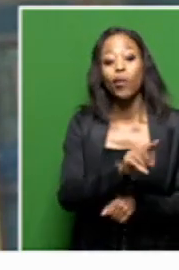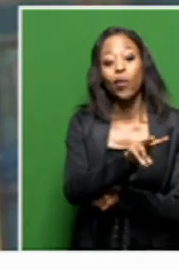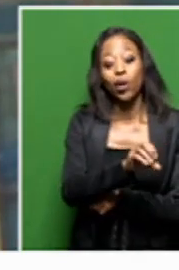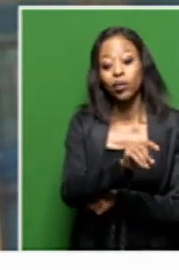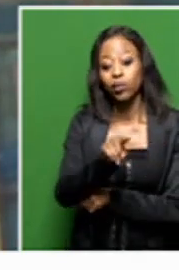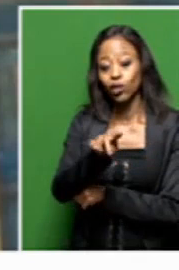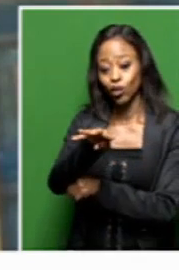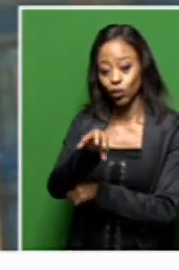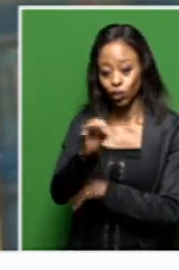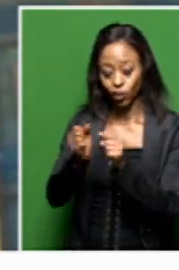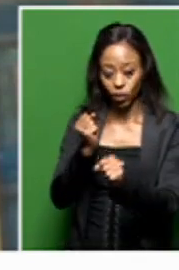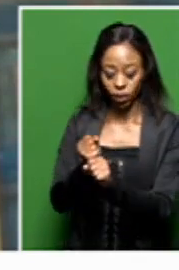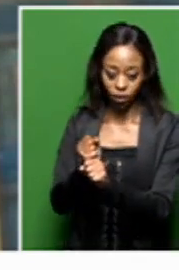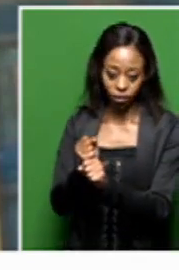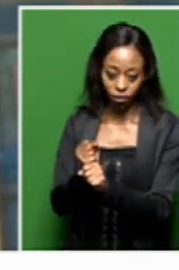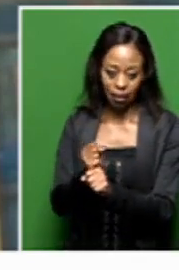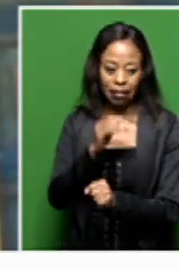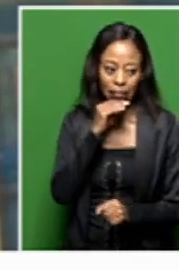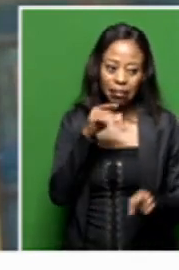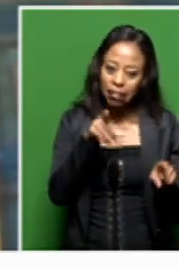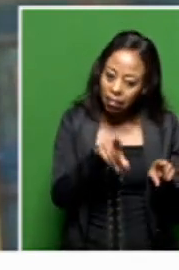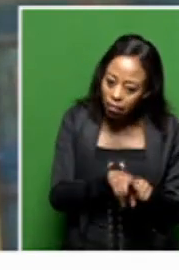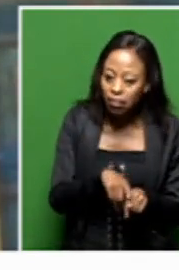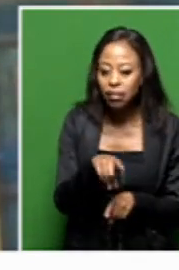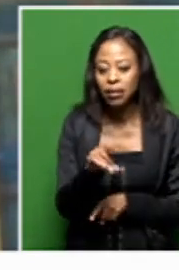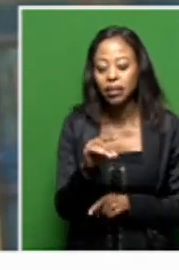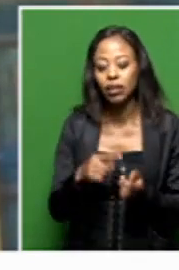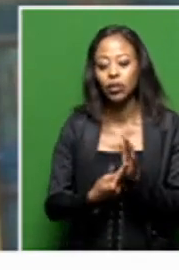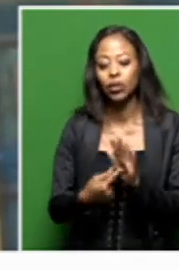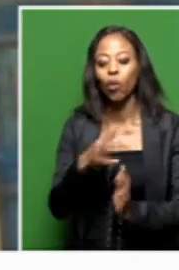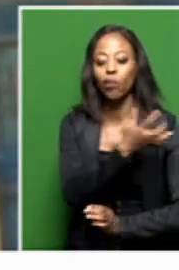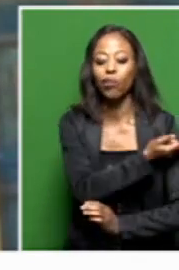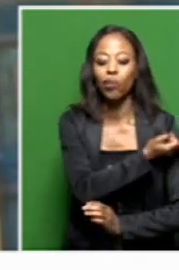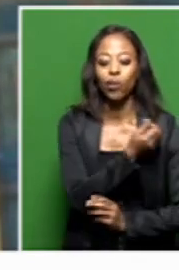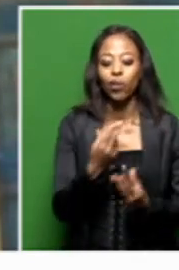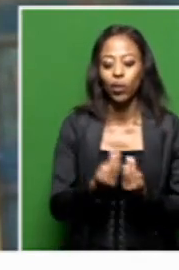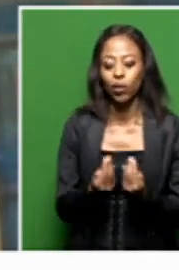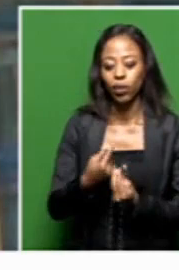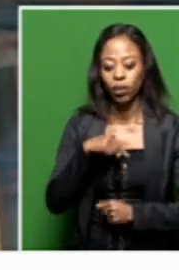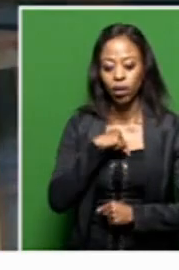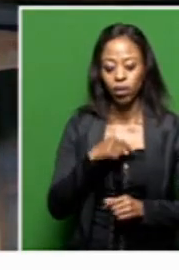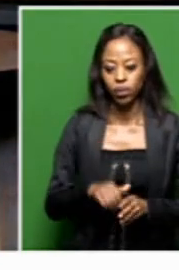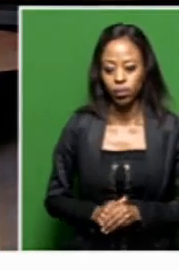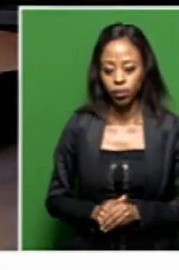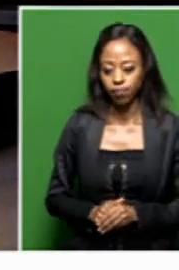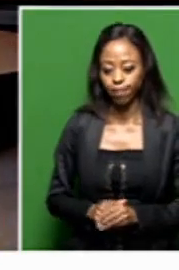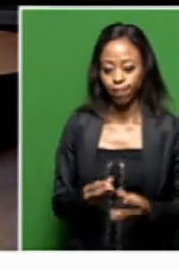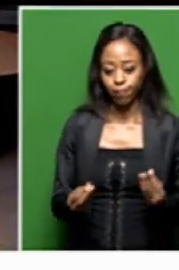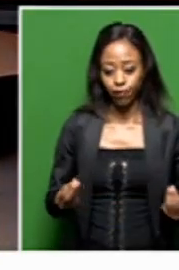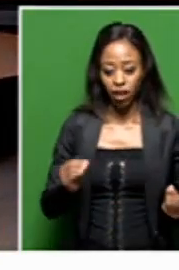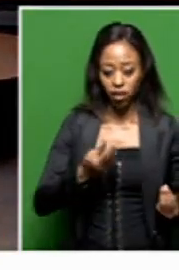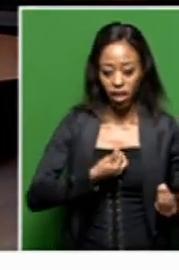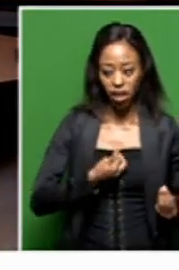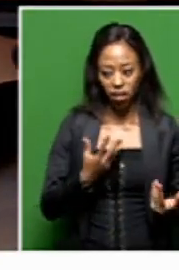40 years of age, which in a way reflects also our vaccination coverage. What about younger children, Dr.